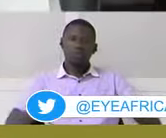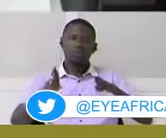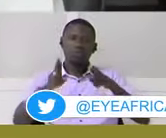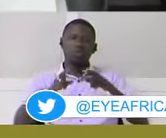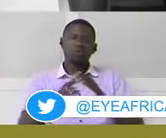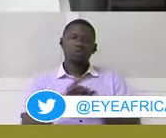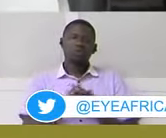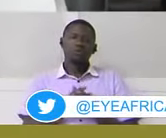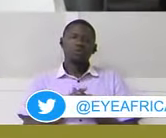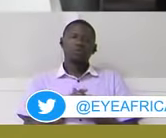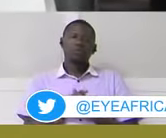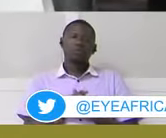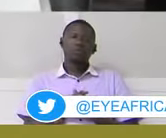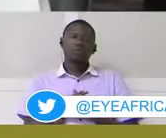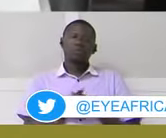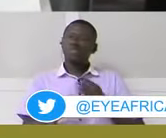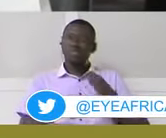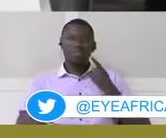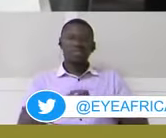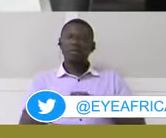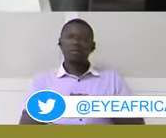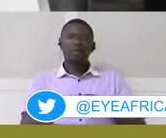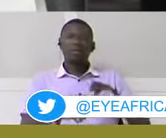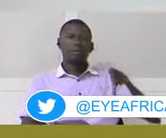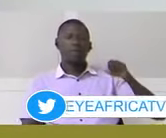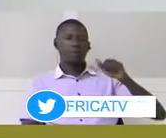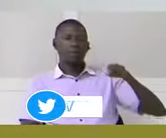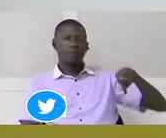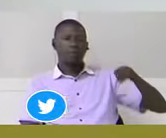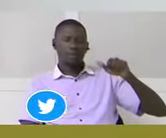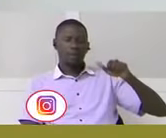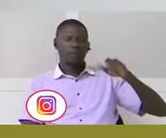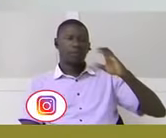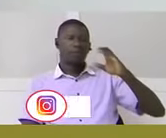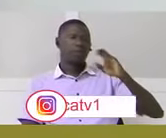then, Le Papa Che almost reached him. Wado Papa Che furatama.